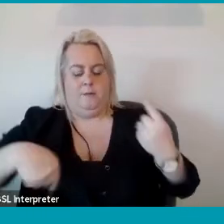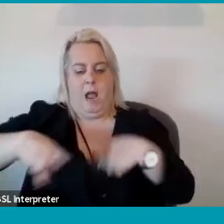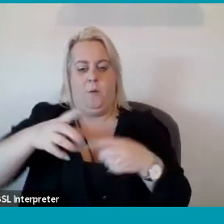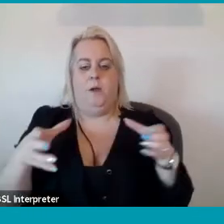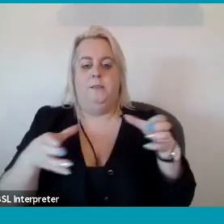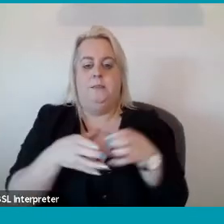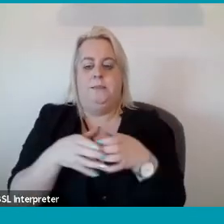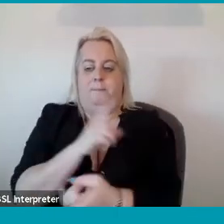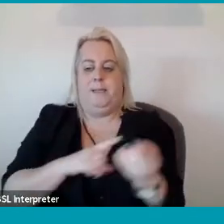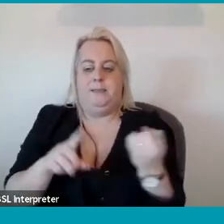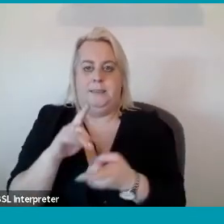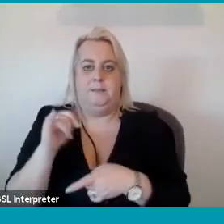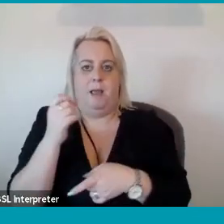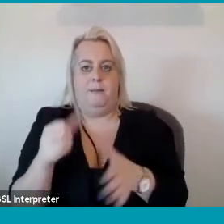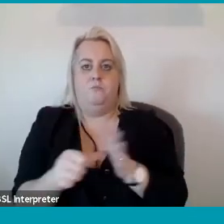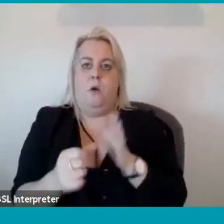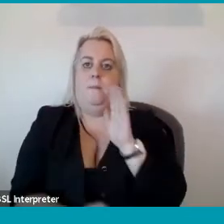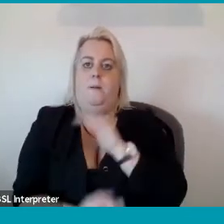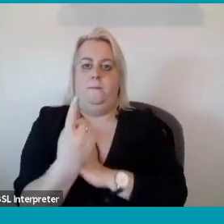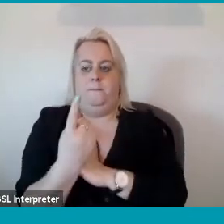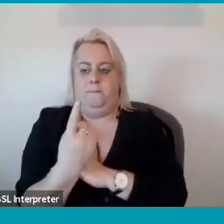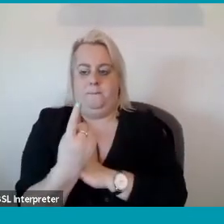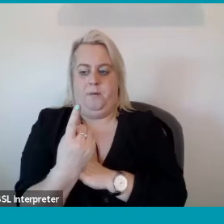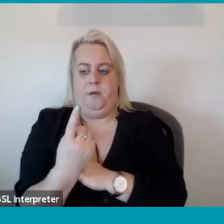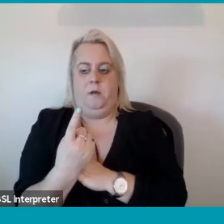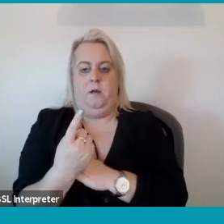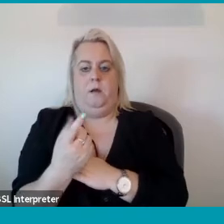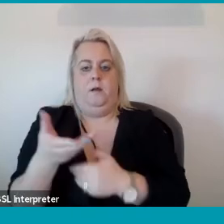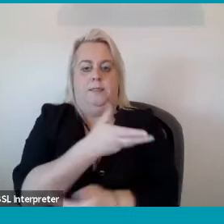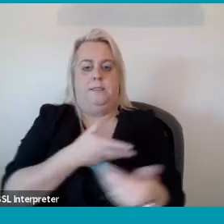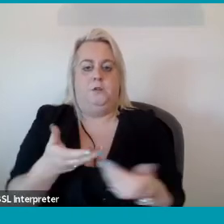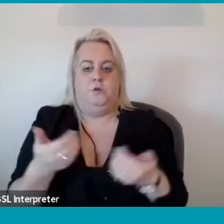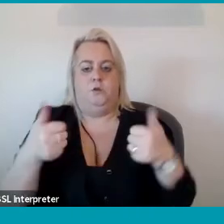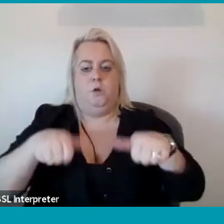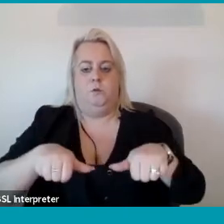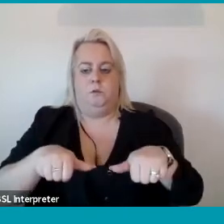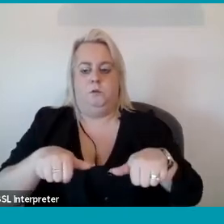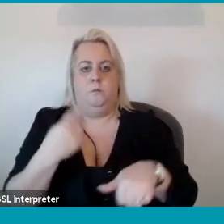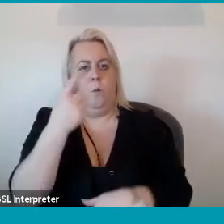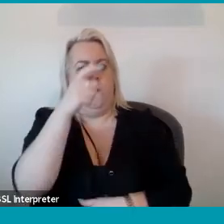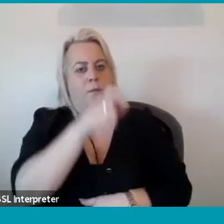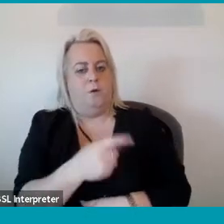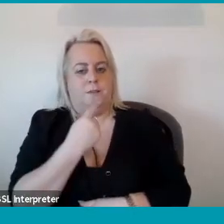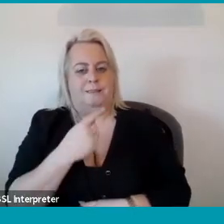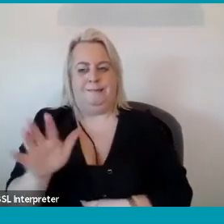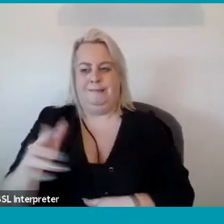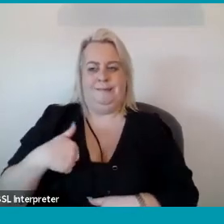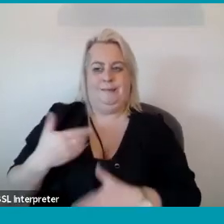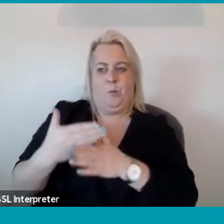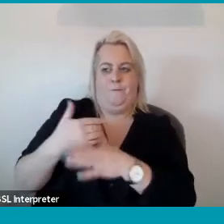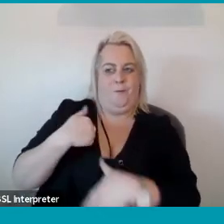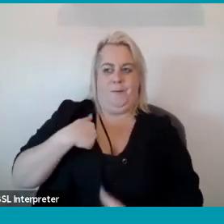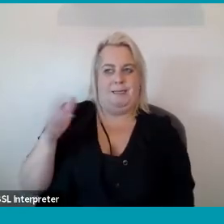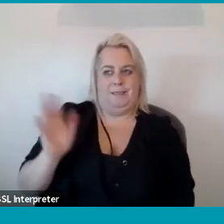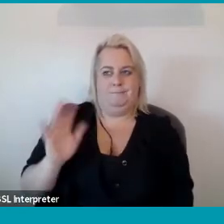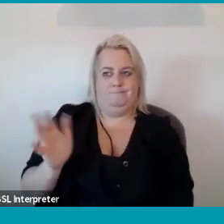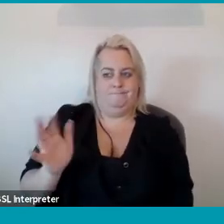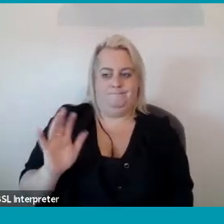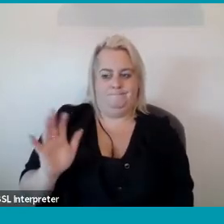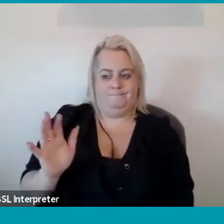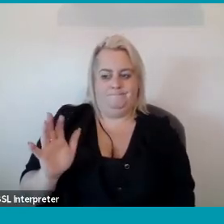we might come up with a problem and come up with a solution, but then somebody will say, but that doesn't work for me. That wouldn't work in